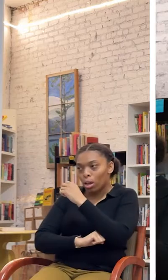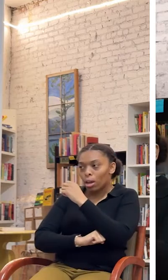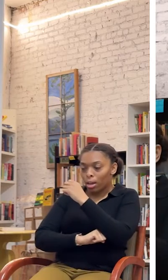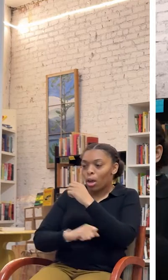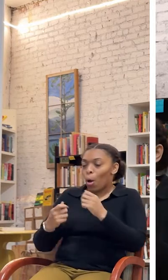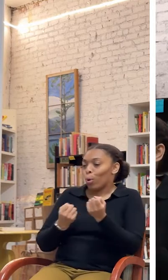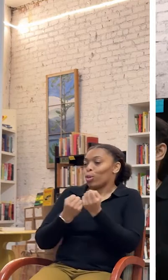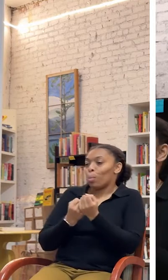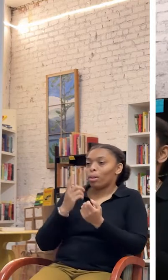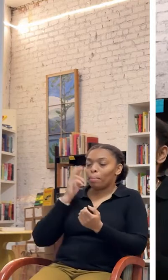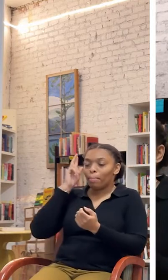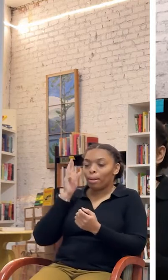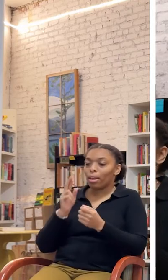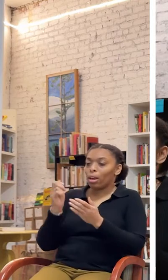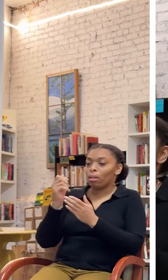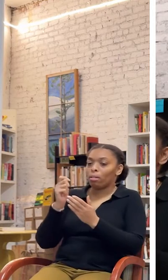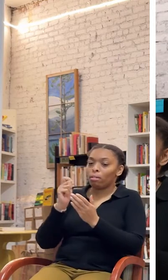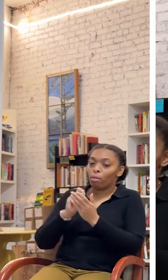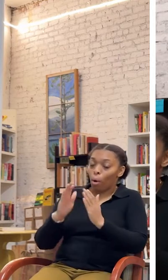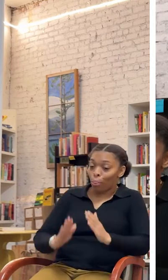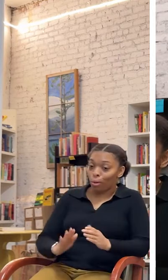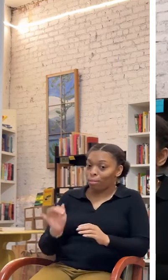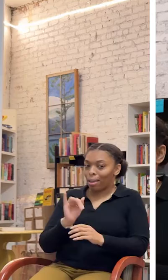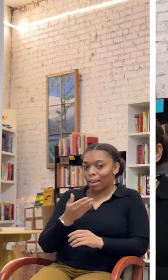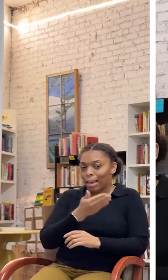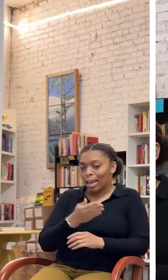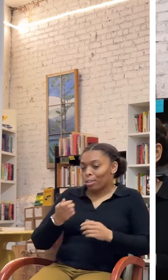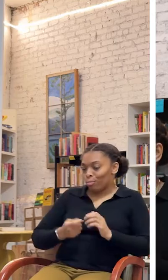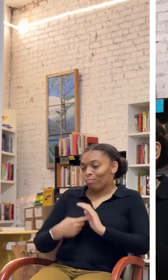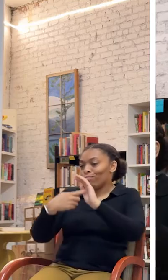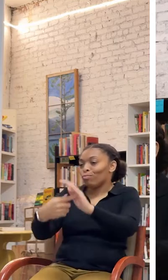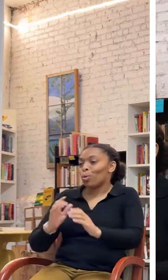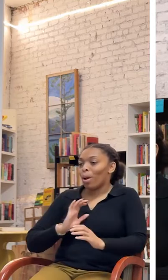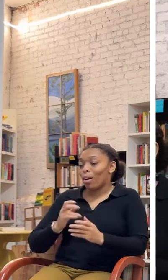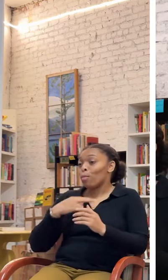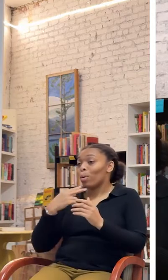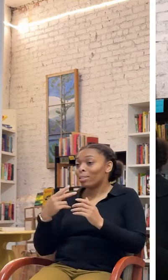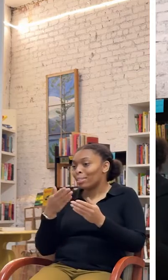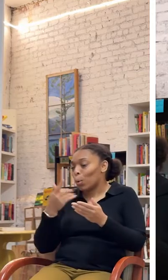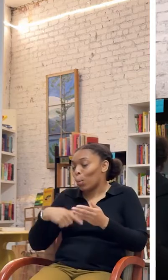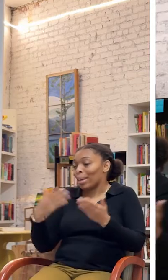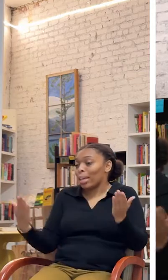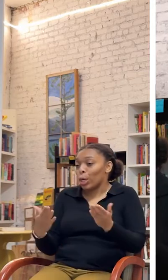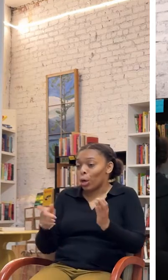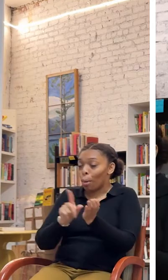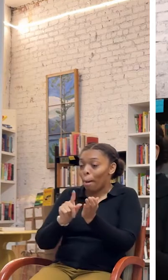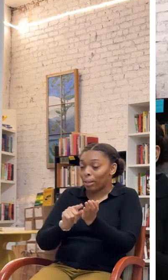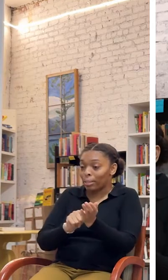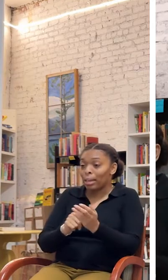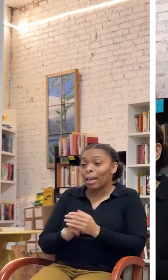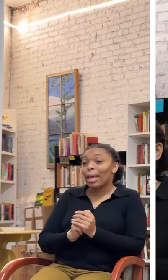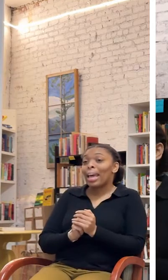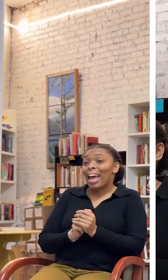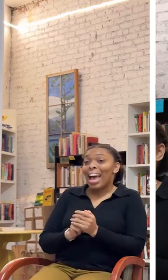Dominican authors like Kleaver to amplify our voices and let the world know that we're out here publishing. And now for those of you who